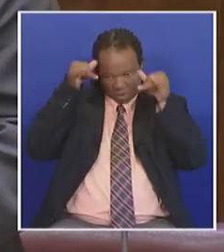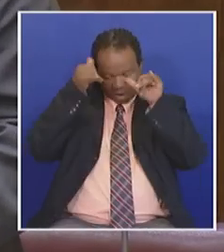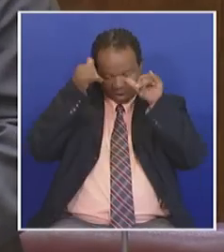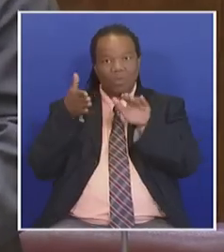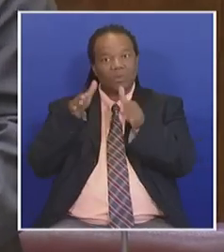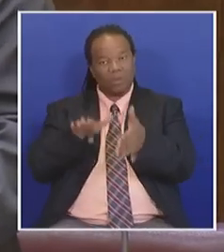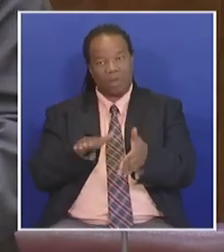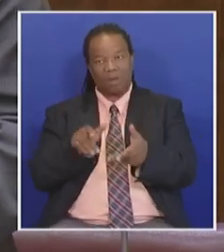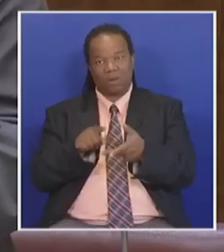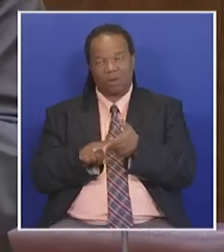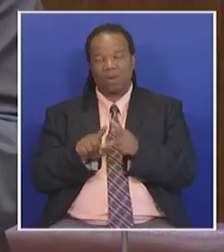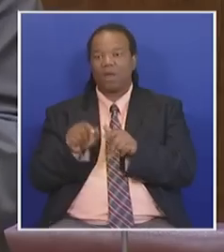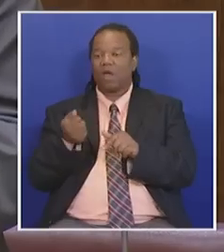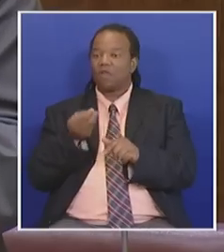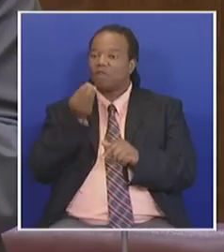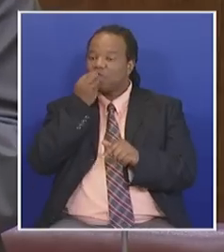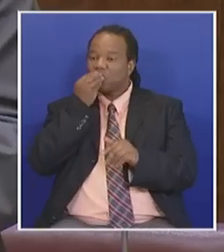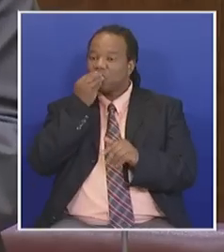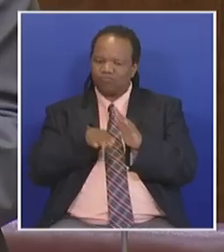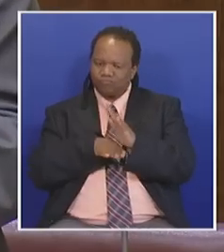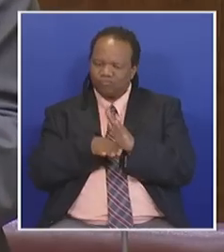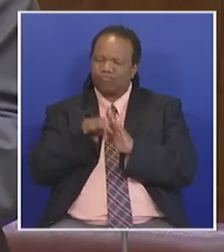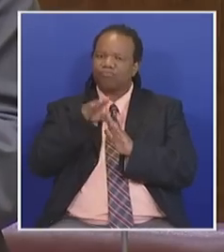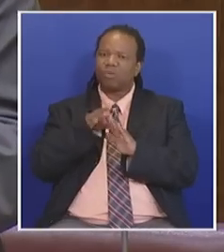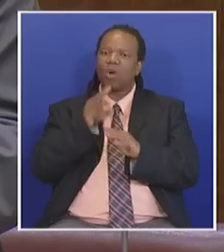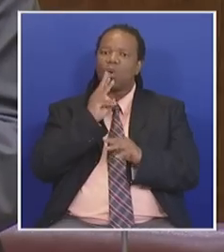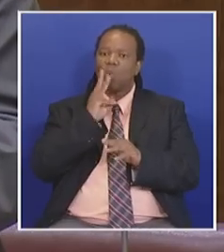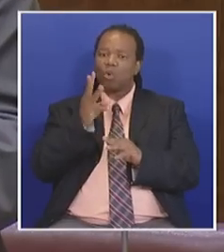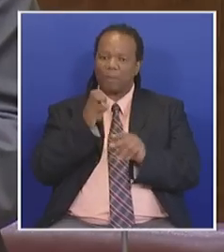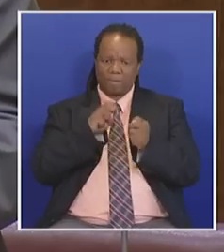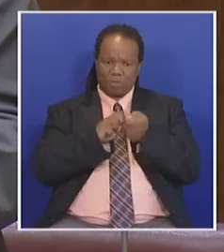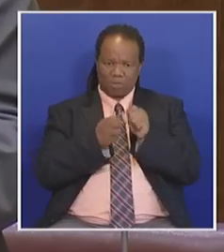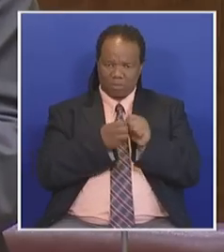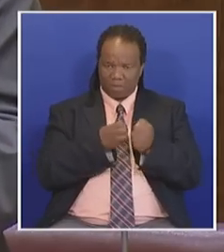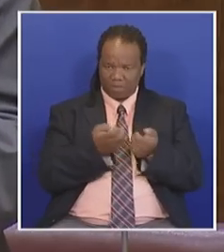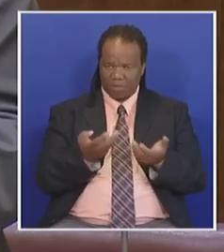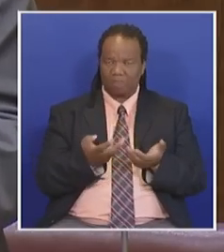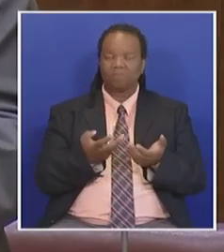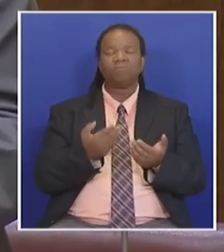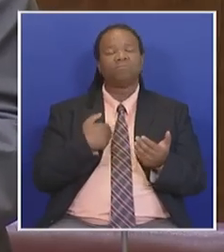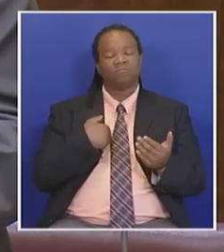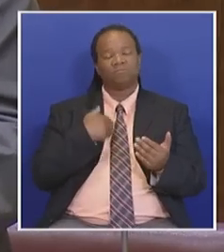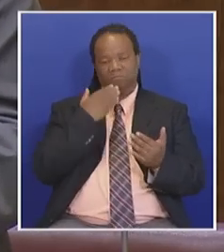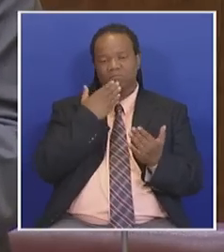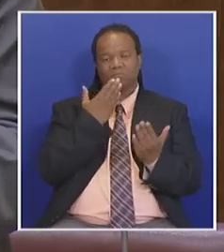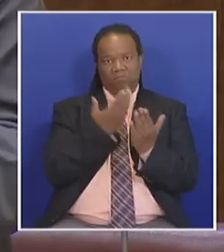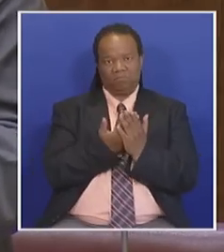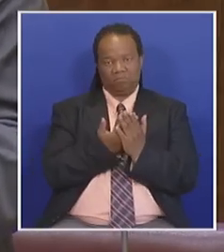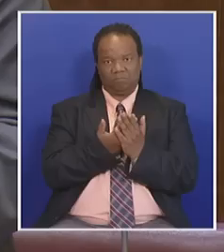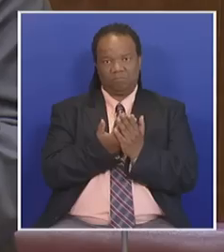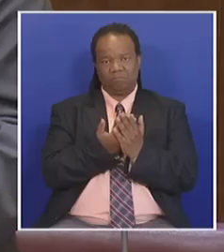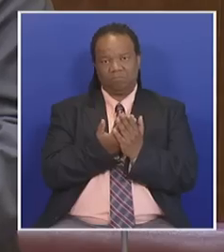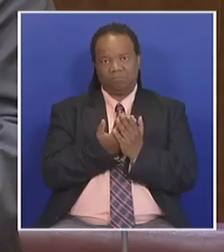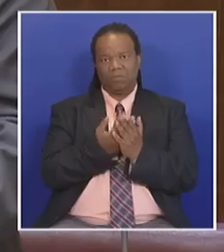escalating food prices and water shortages, I move that this House urgently debates the current